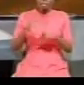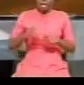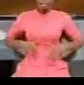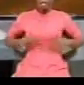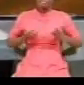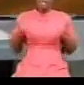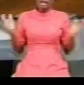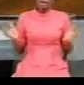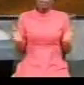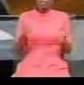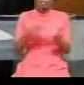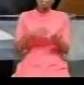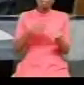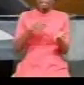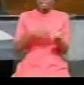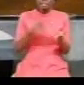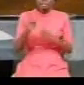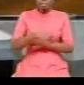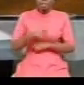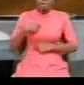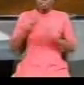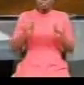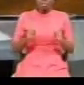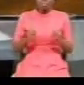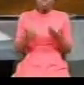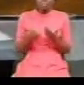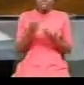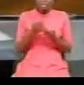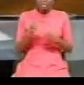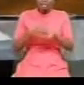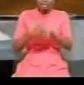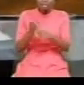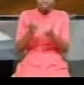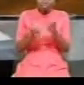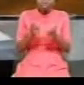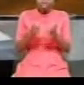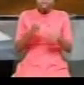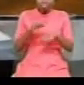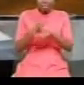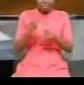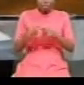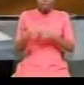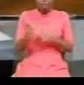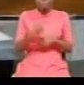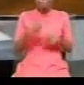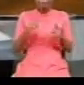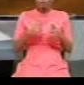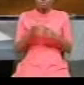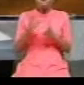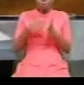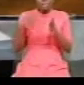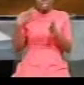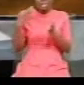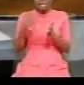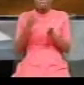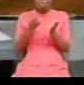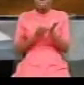And in these days when we can easily send a text through SMS, through WhatsApp,